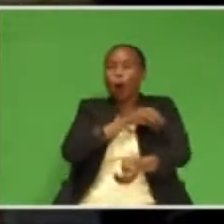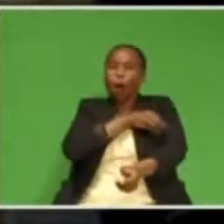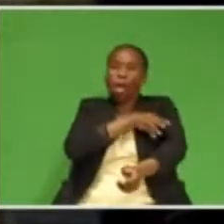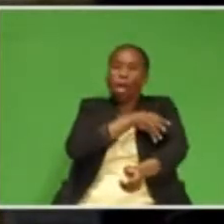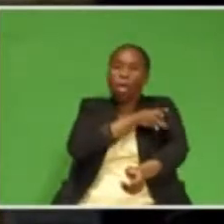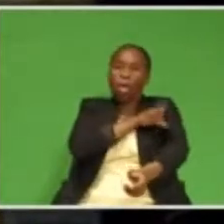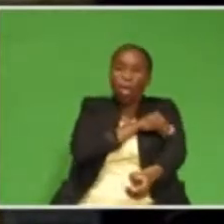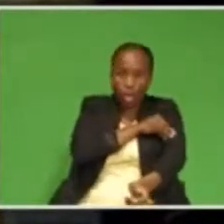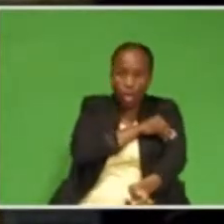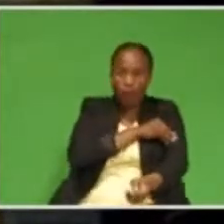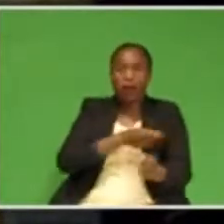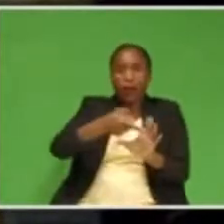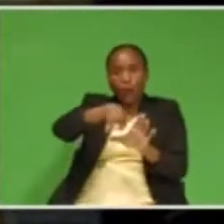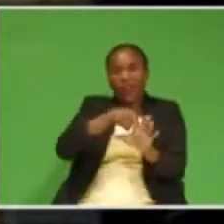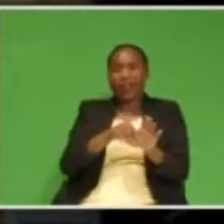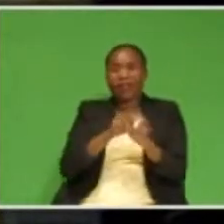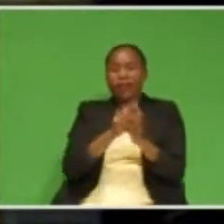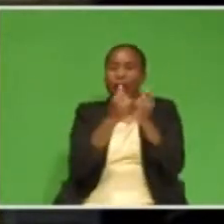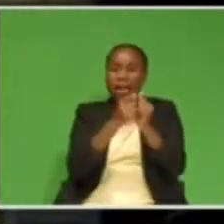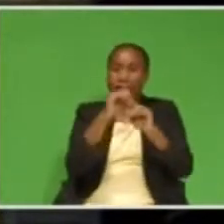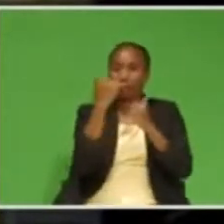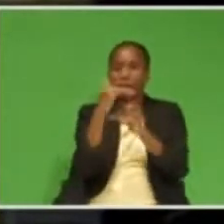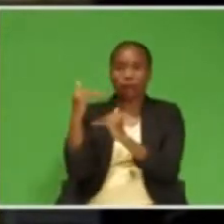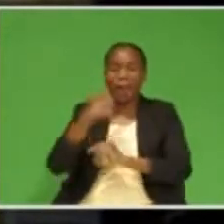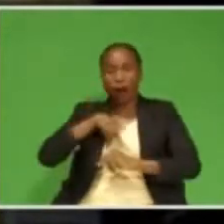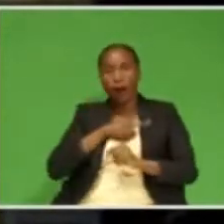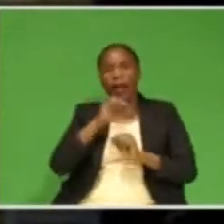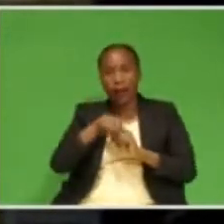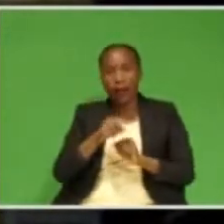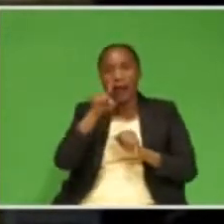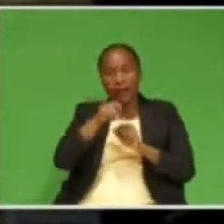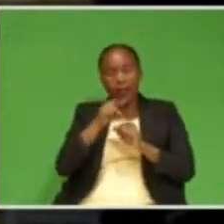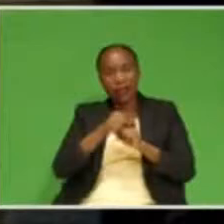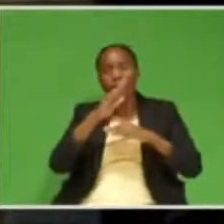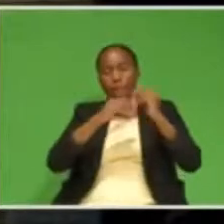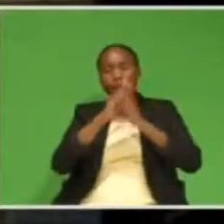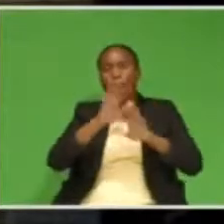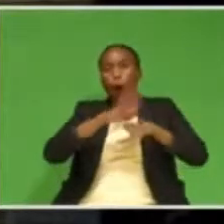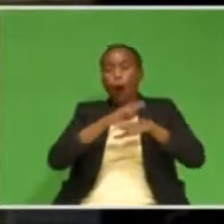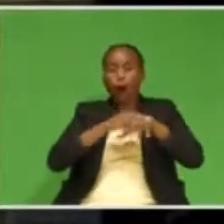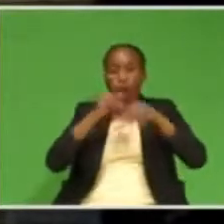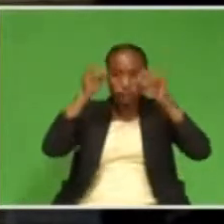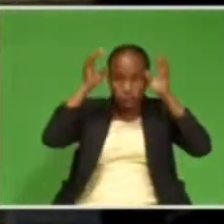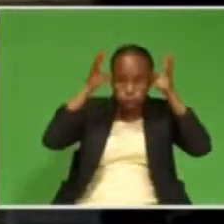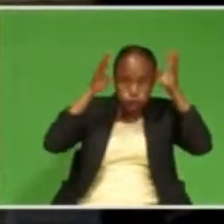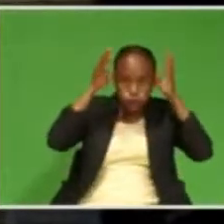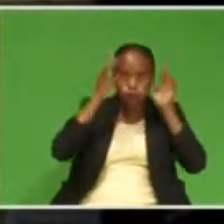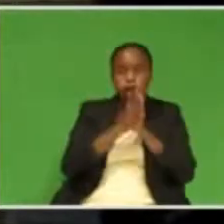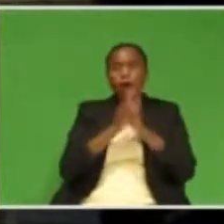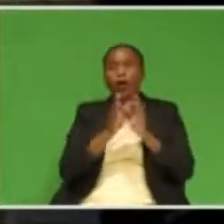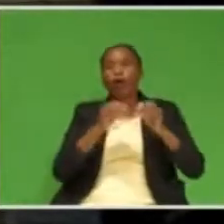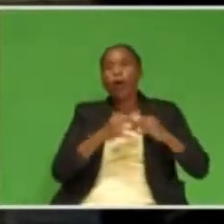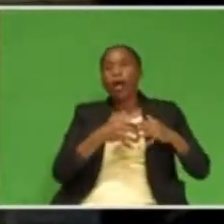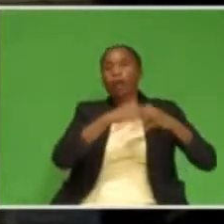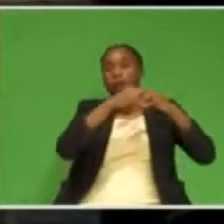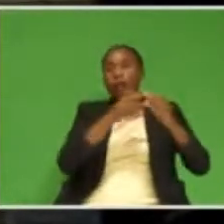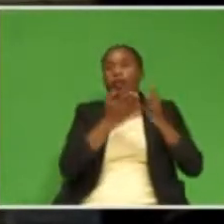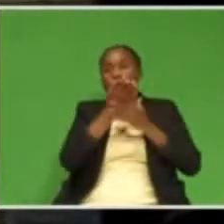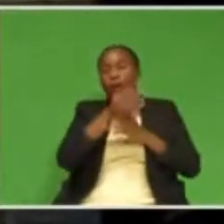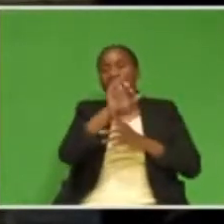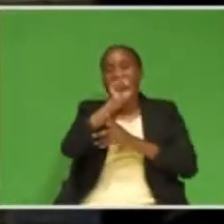our fiscal constraints. This will build on the innovation we introduced through the SRD